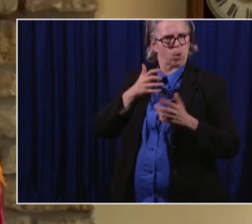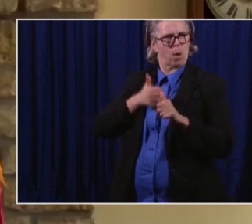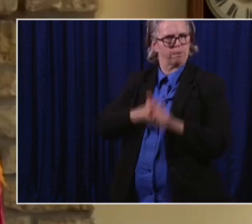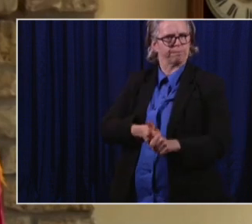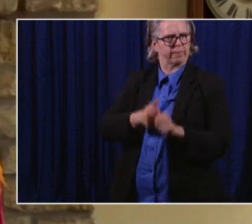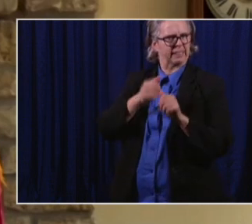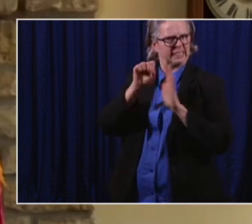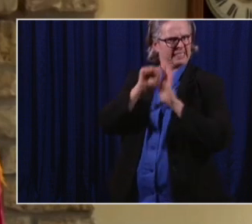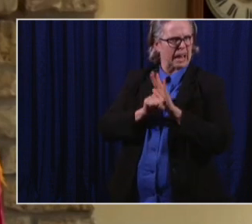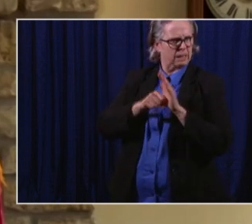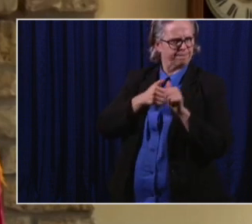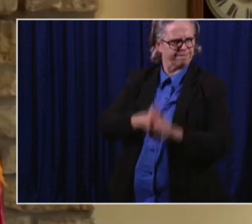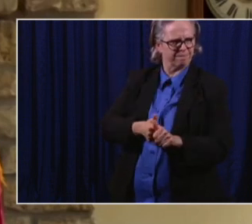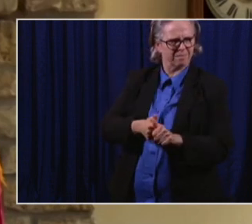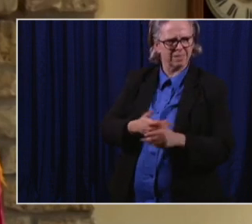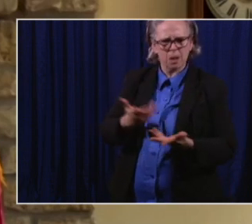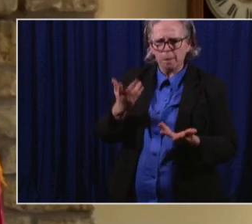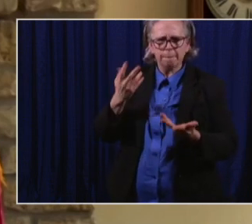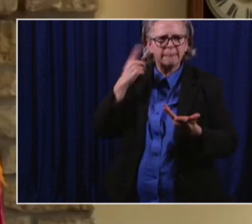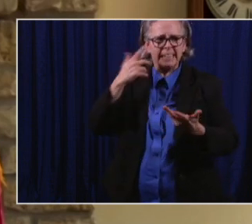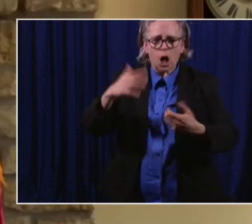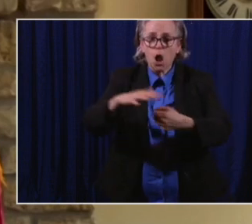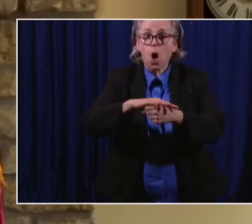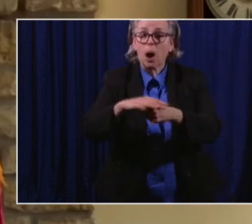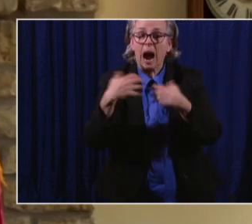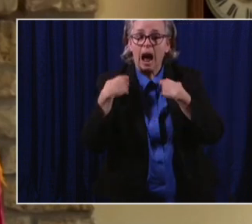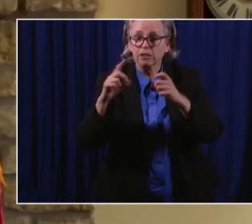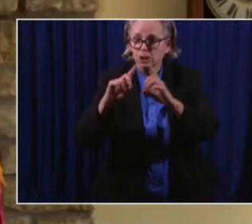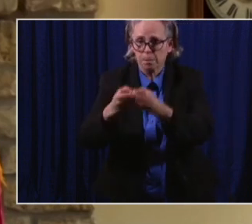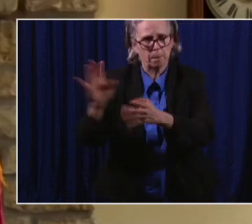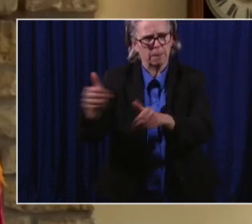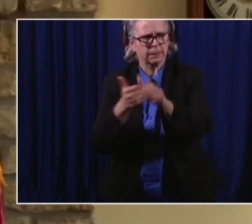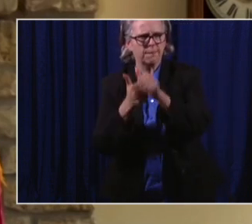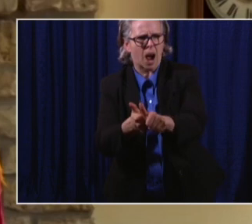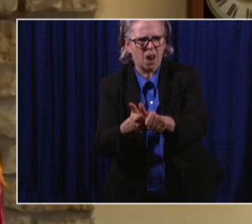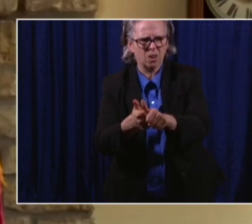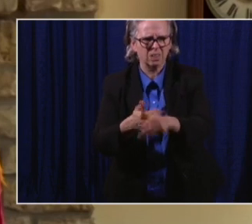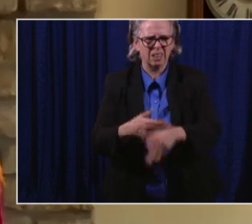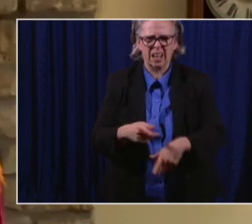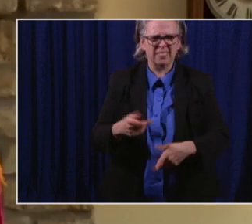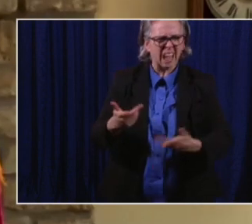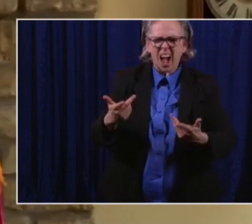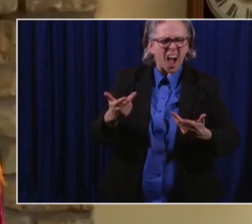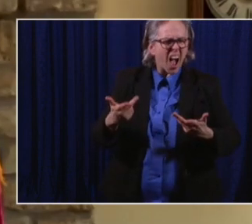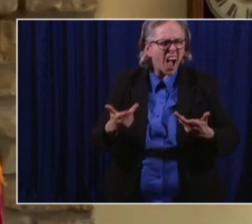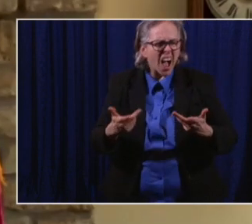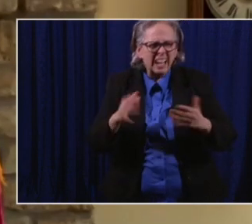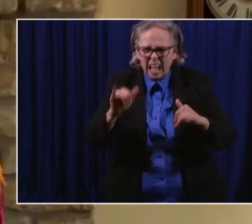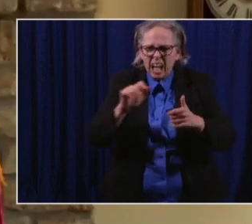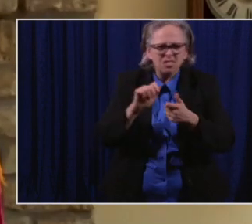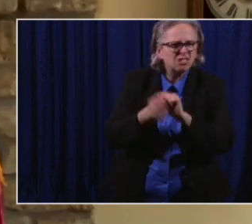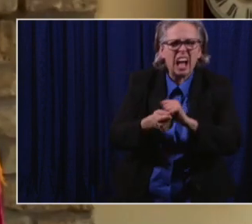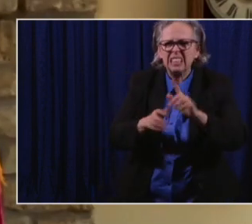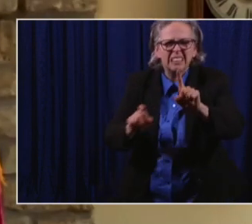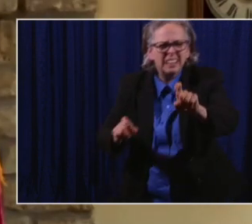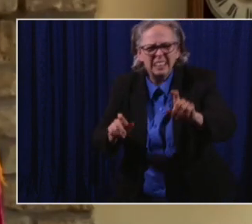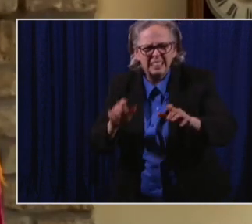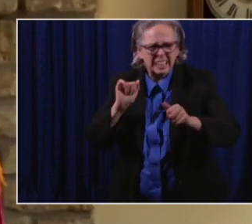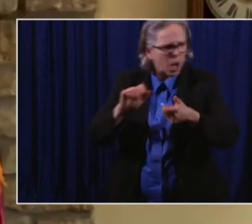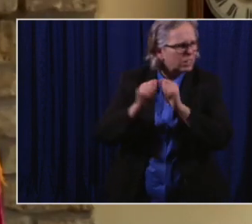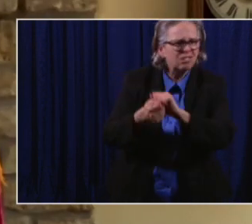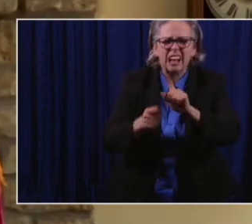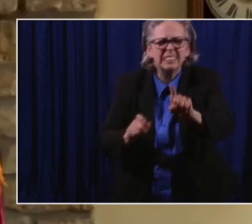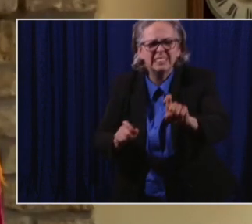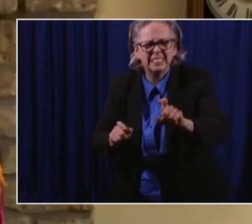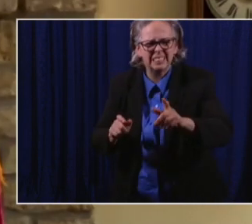health departments, and saying, can't we change those? What do you do about the student, who is sitting